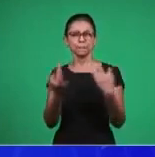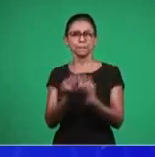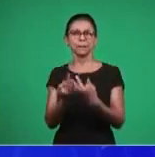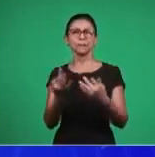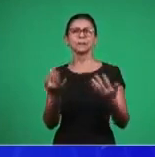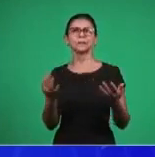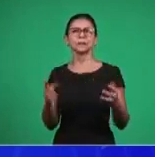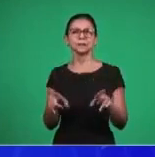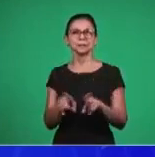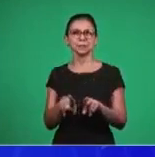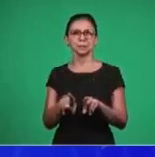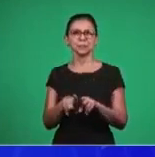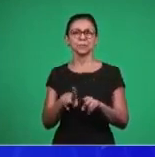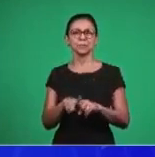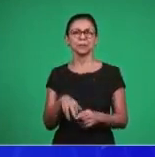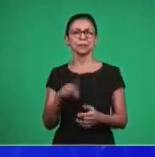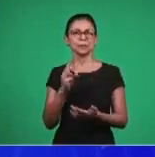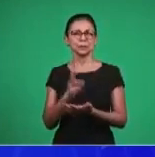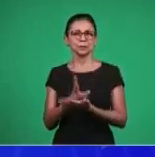Vigil with the pastors in Melbourne,